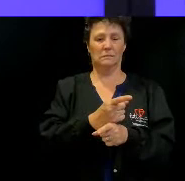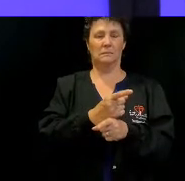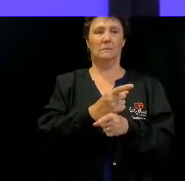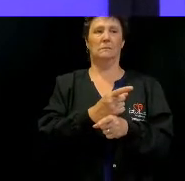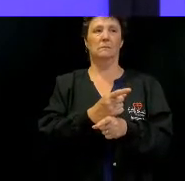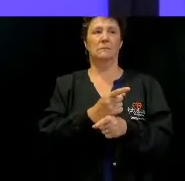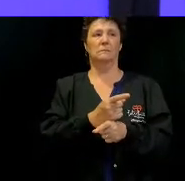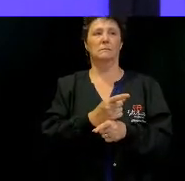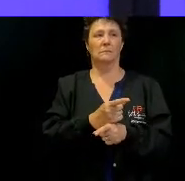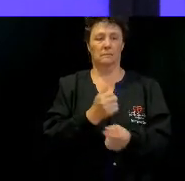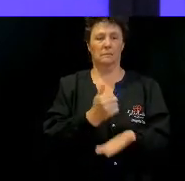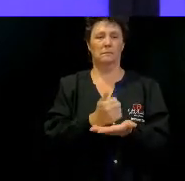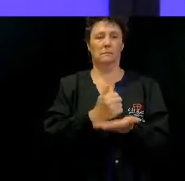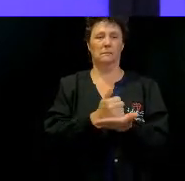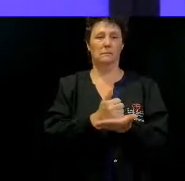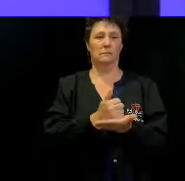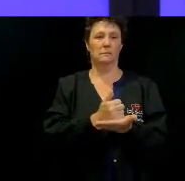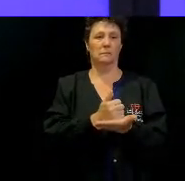Amen.